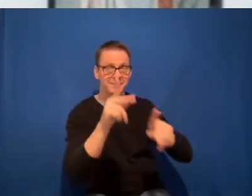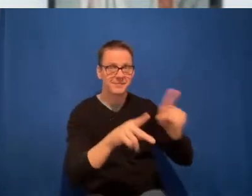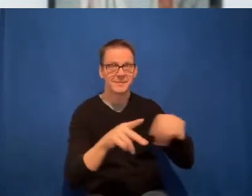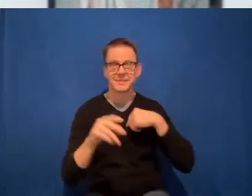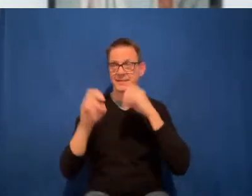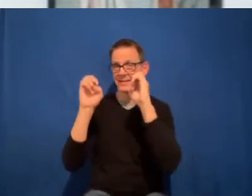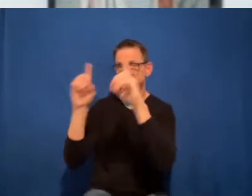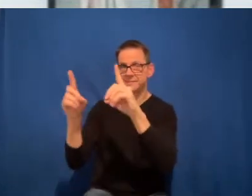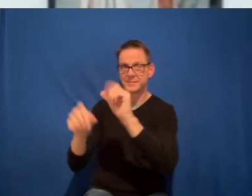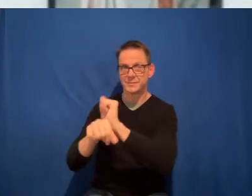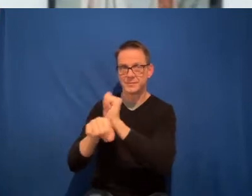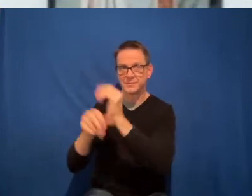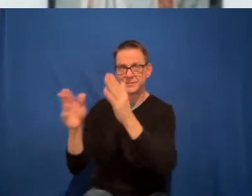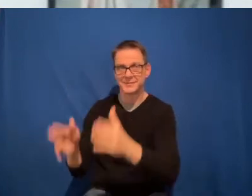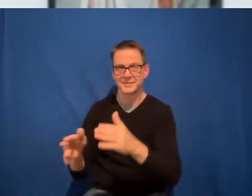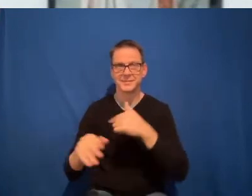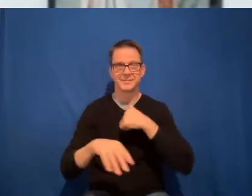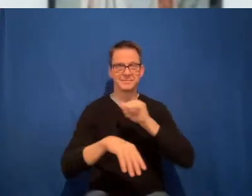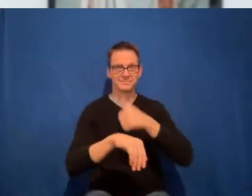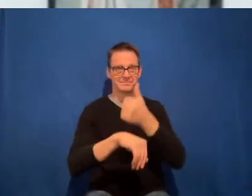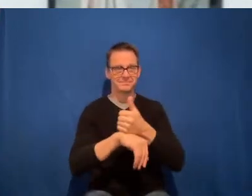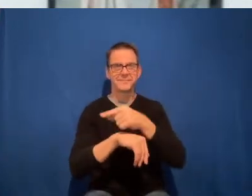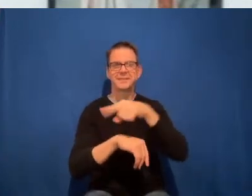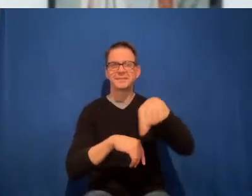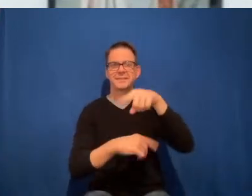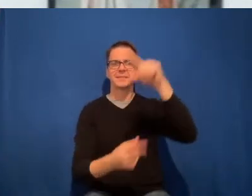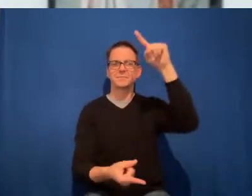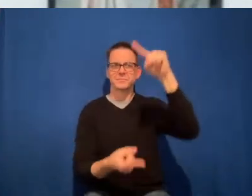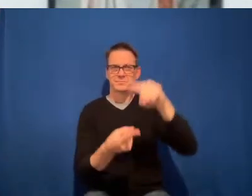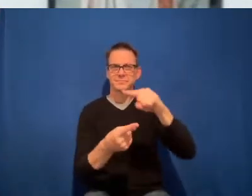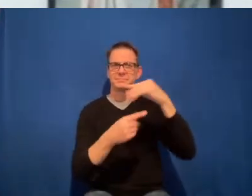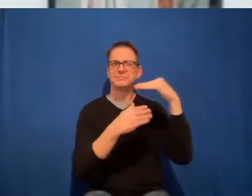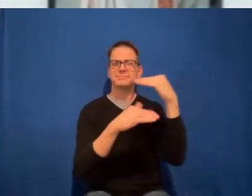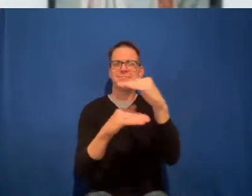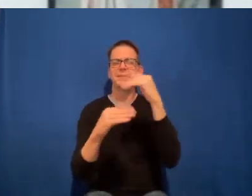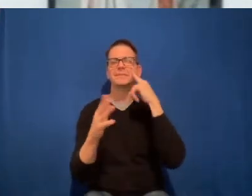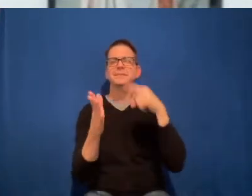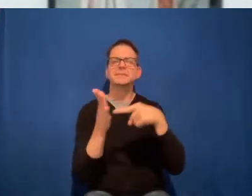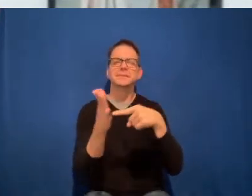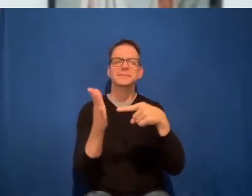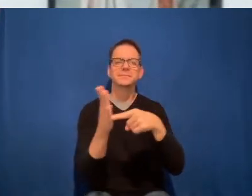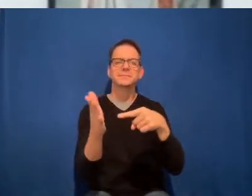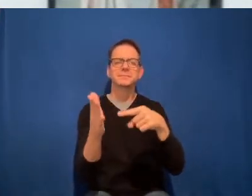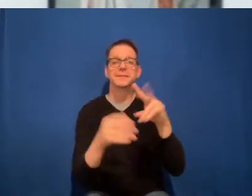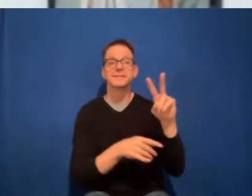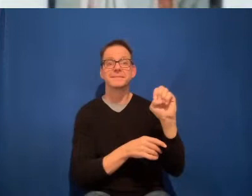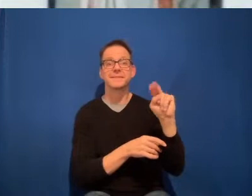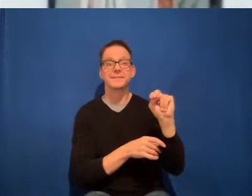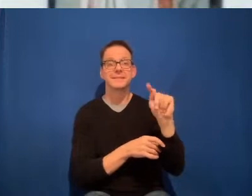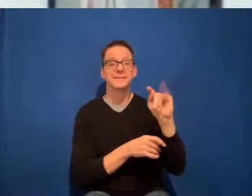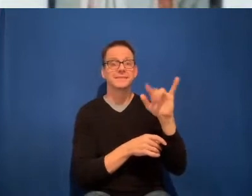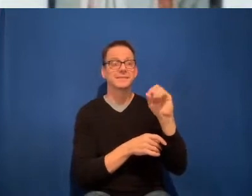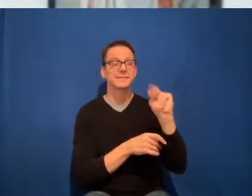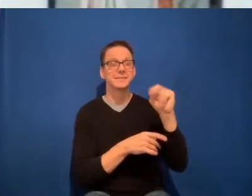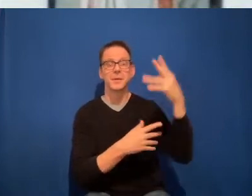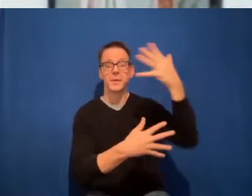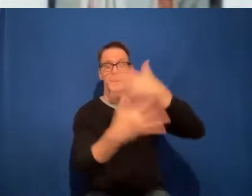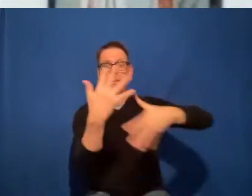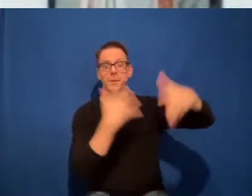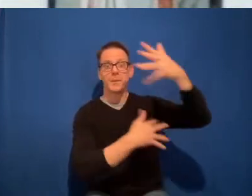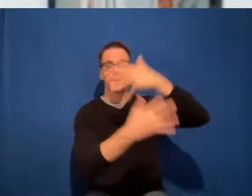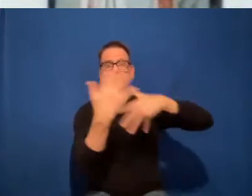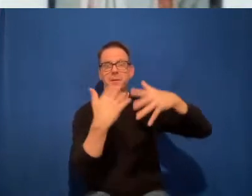to implement mitigation measures like better ventilation, better filtration. I'm afraid we're not going to win.